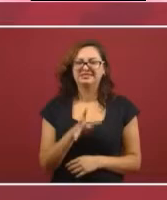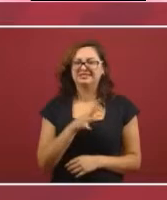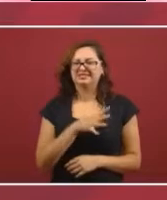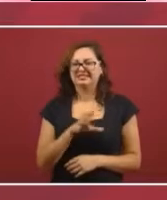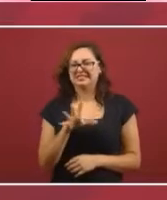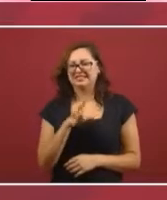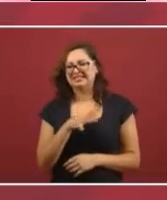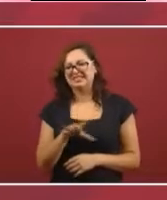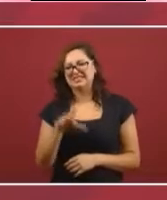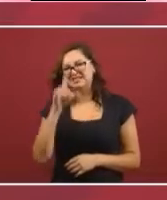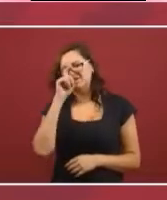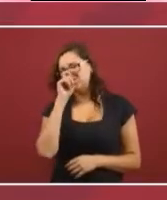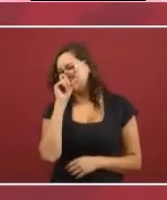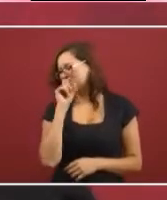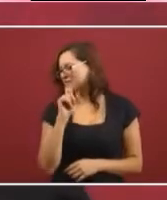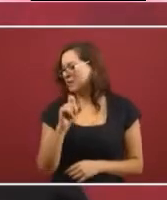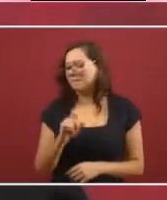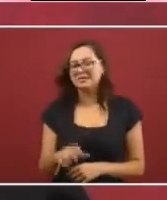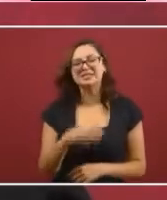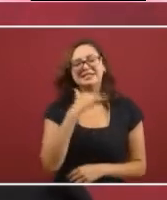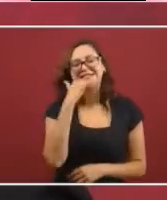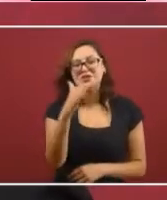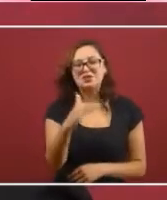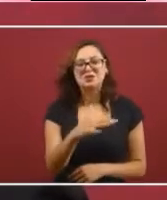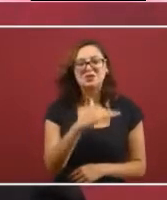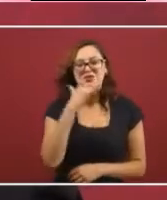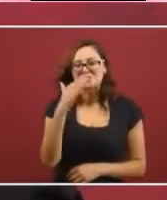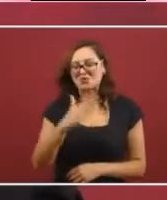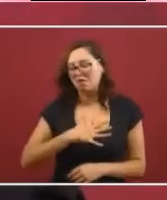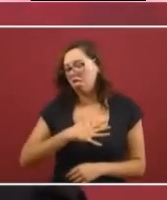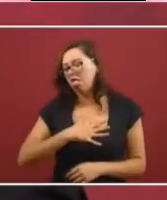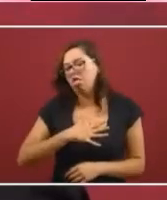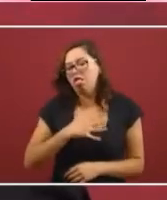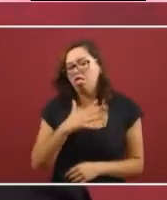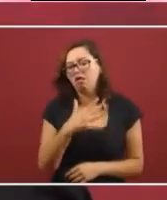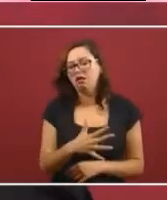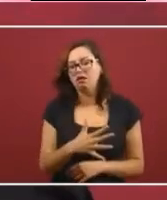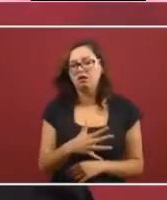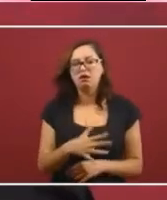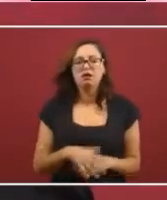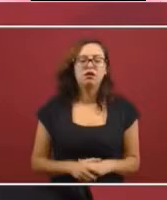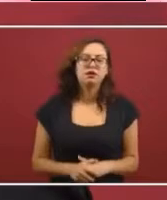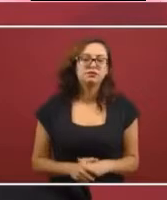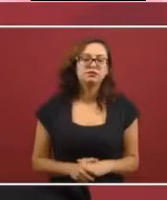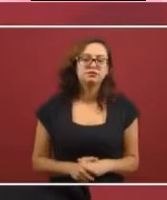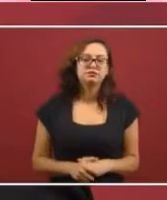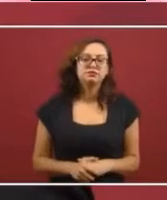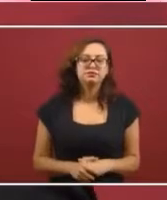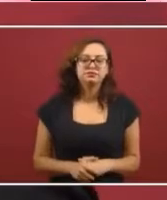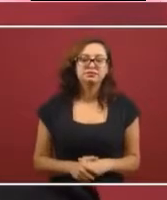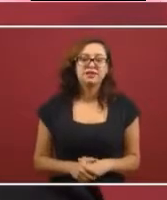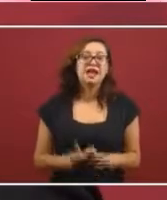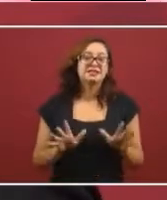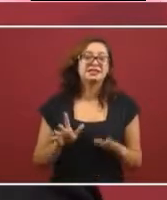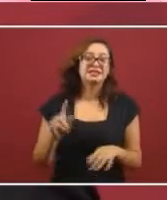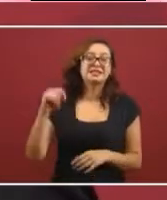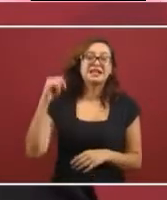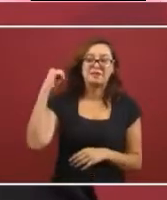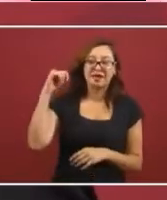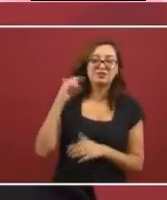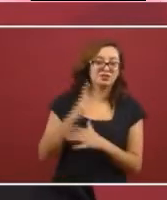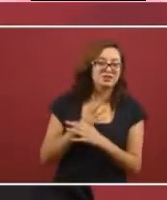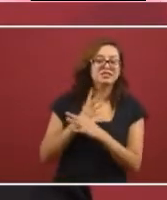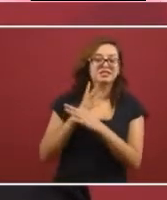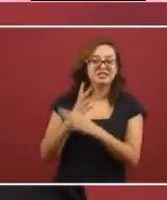it's stinks with corruption. It's yuck, gross. And that's how we say